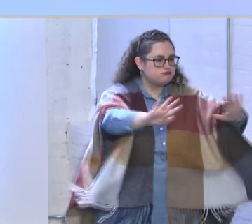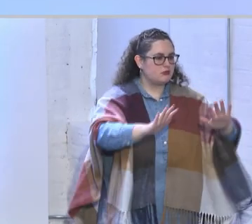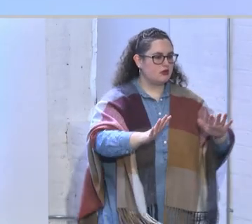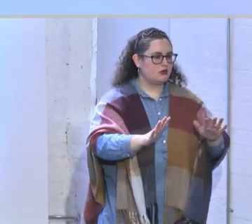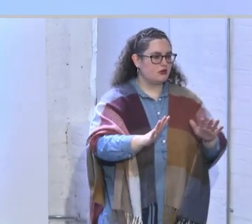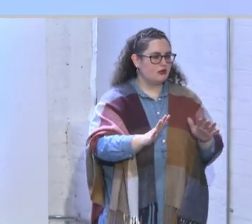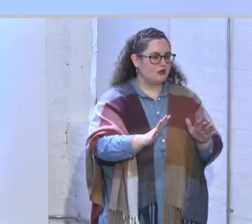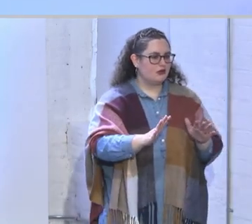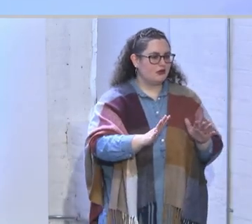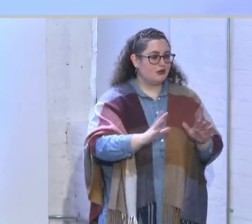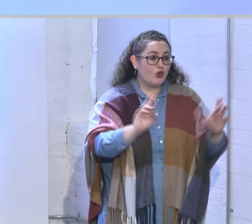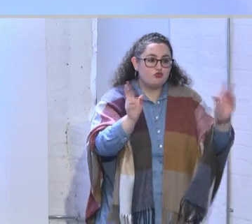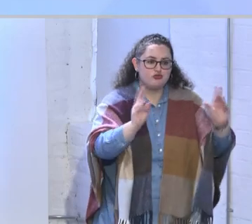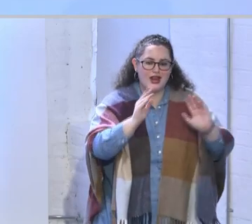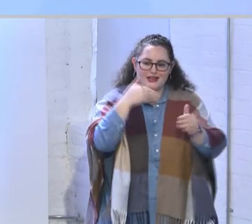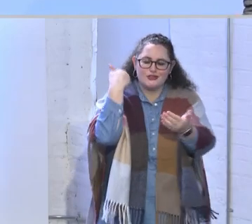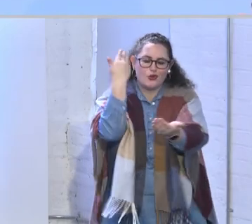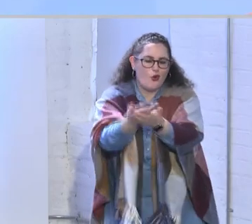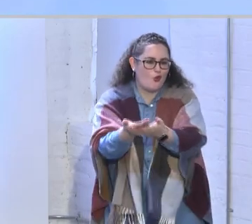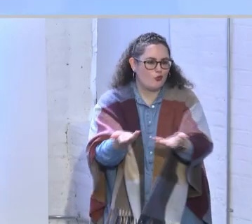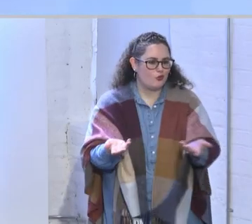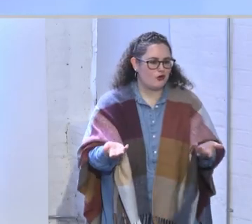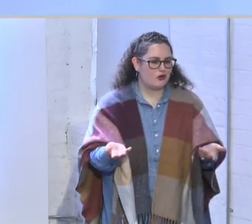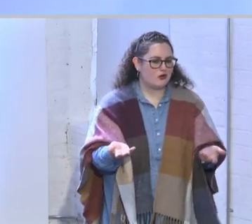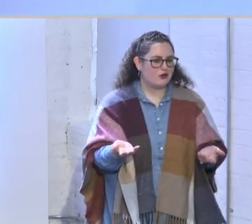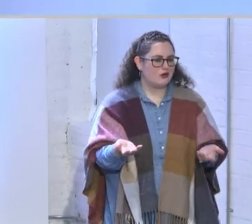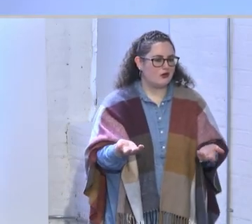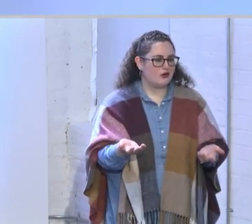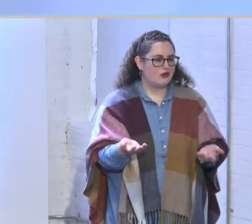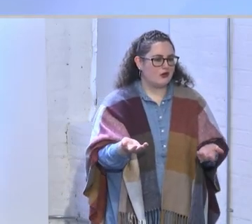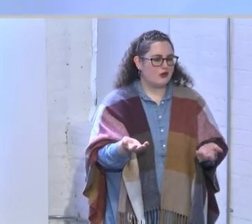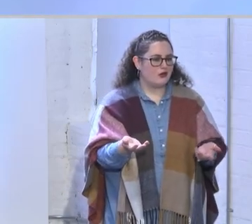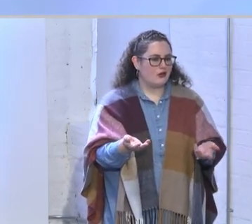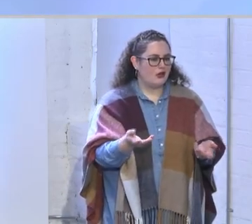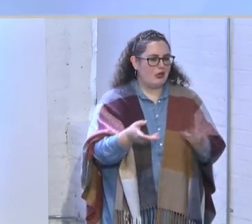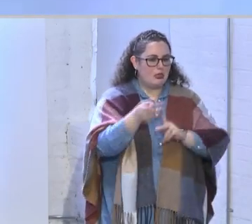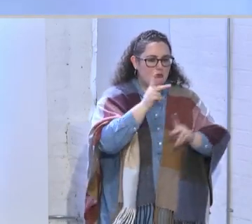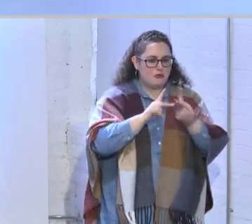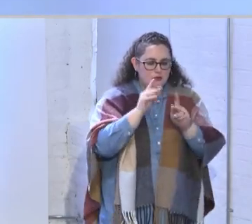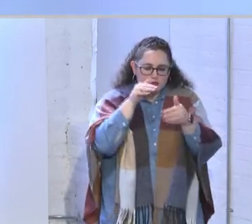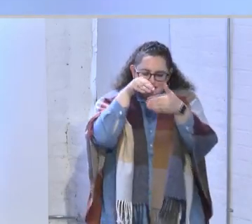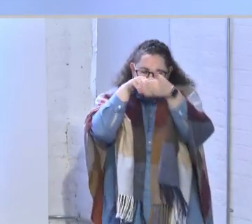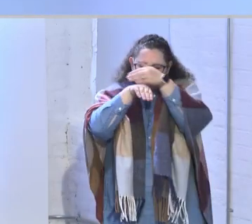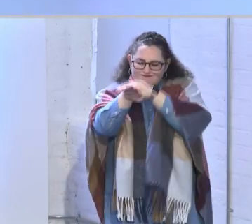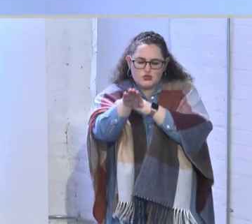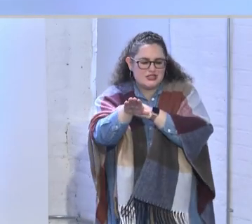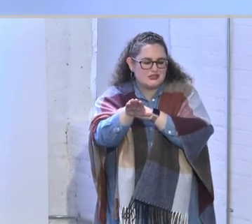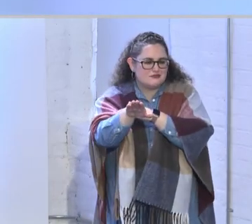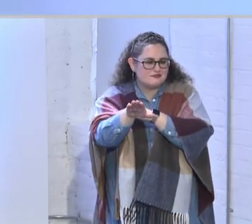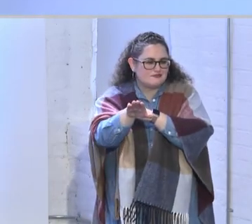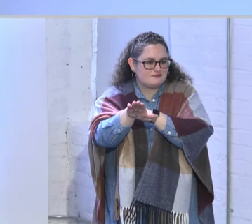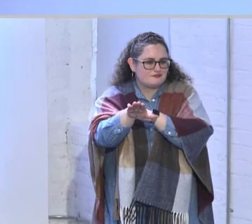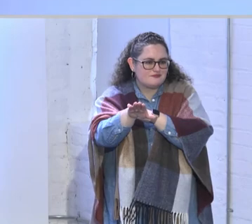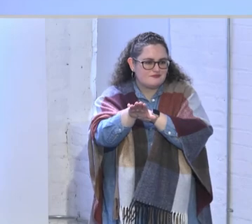in. And the people that went in